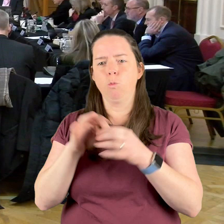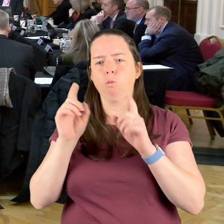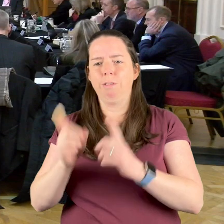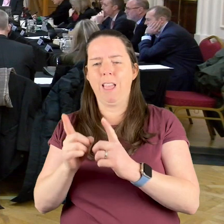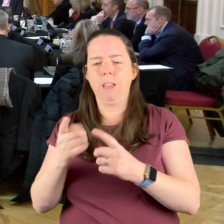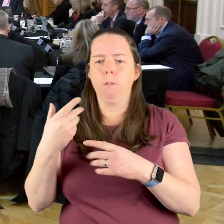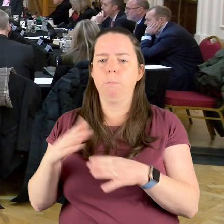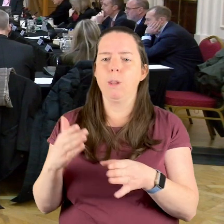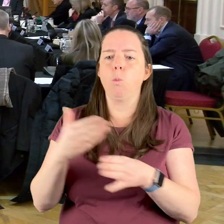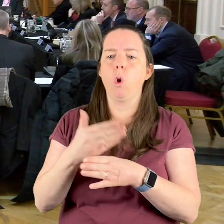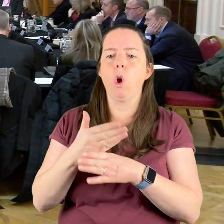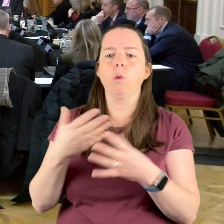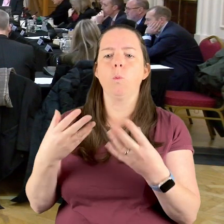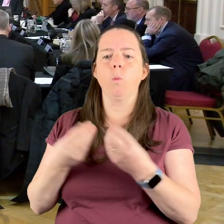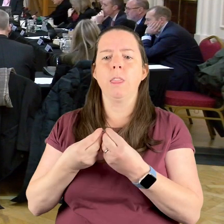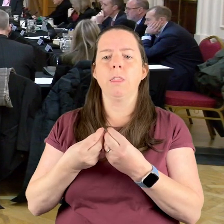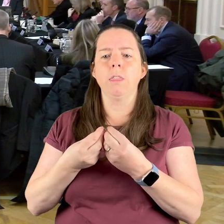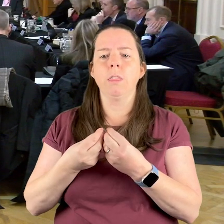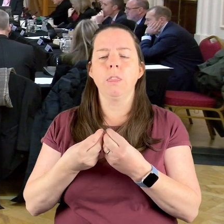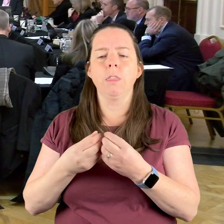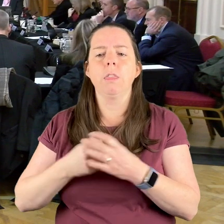And in terms of